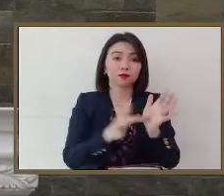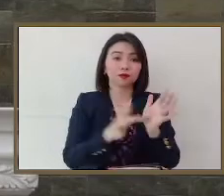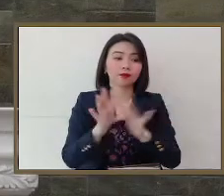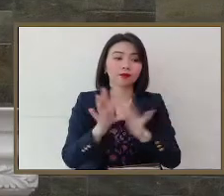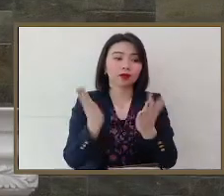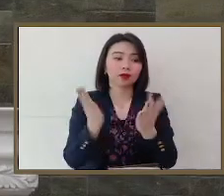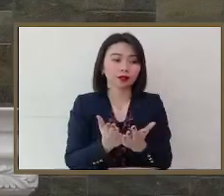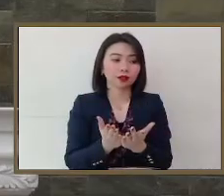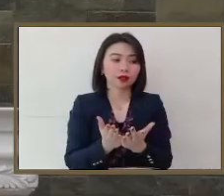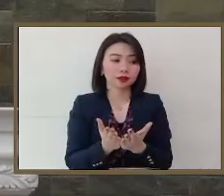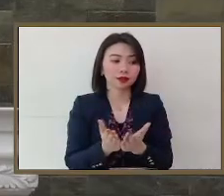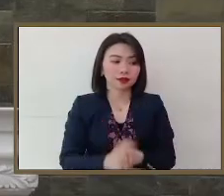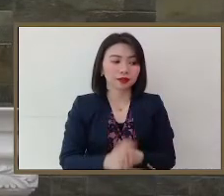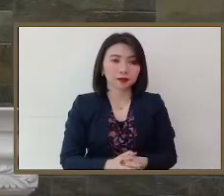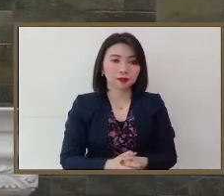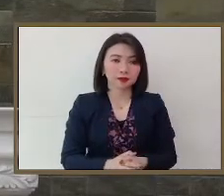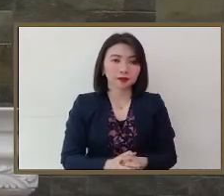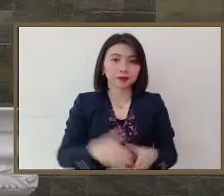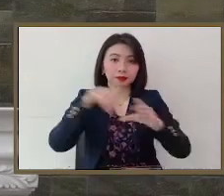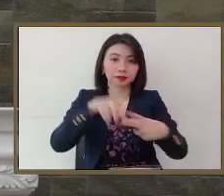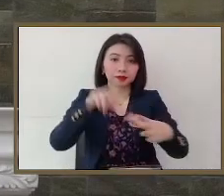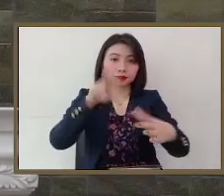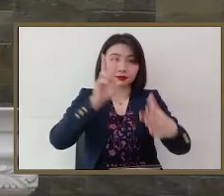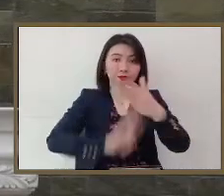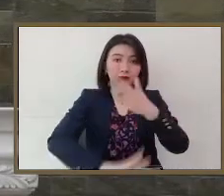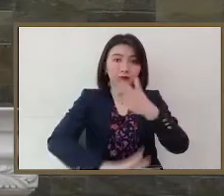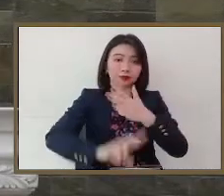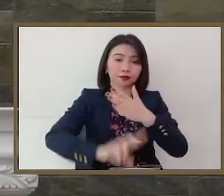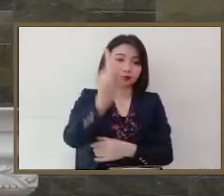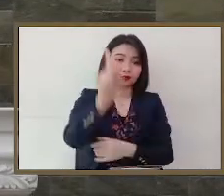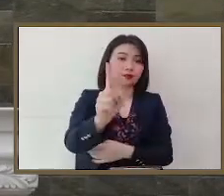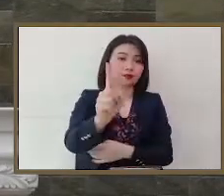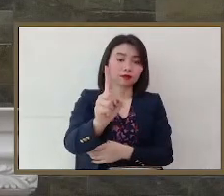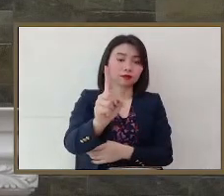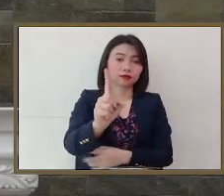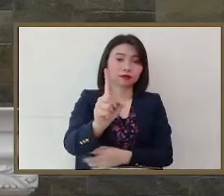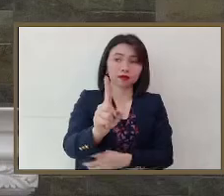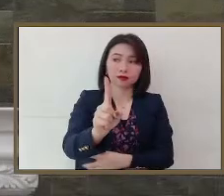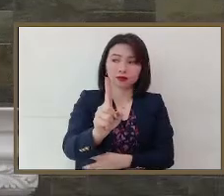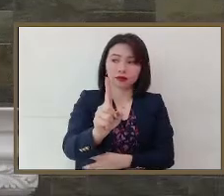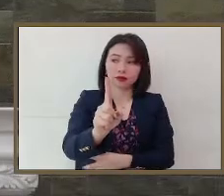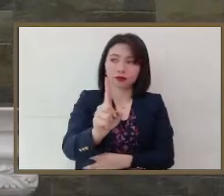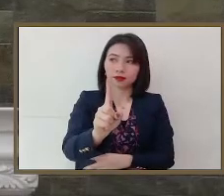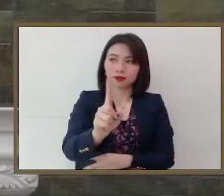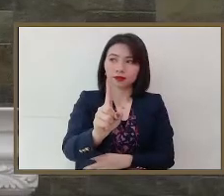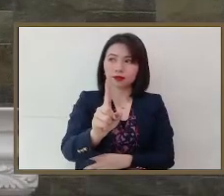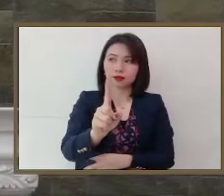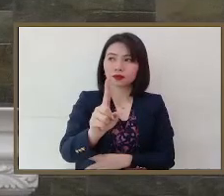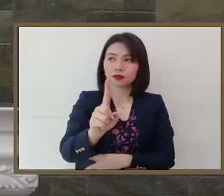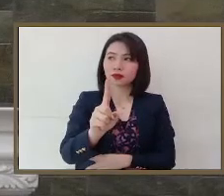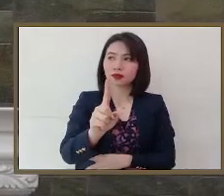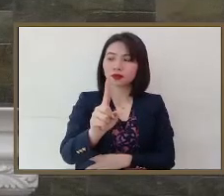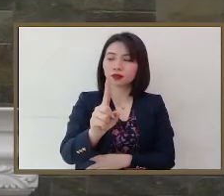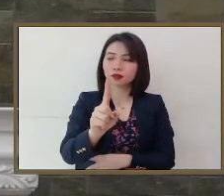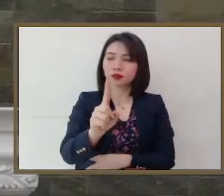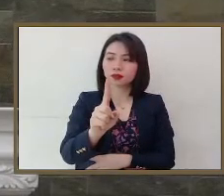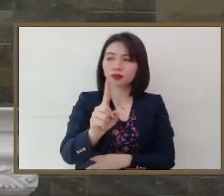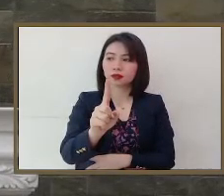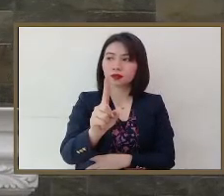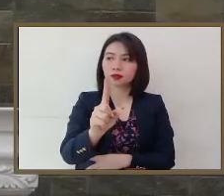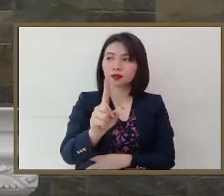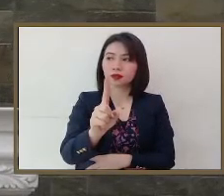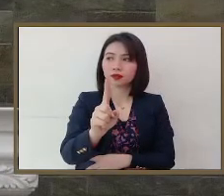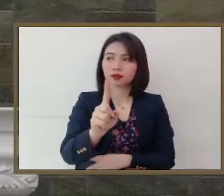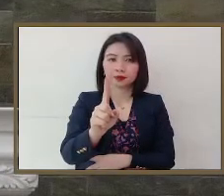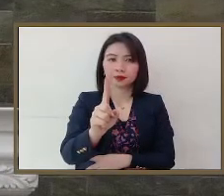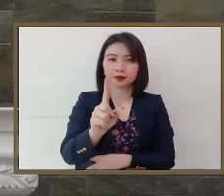kapatid, is this. In verse number one, then Jesus was led up of the Spirit.